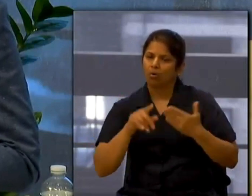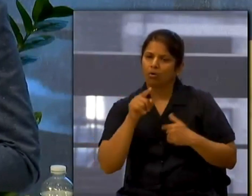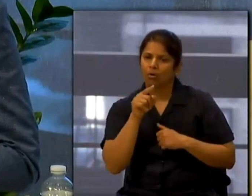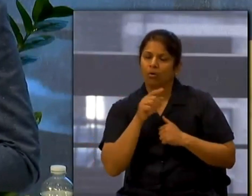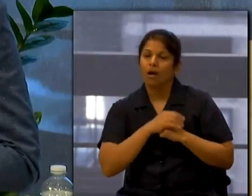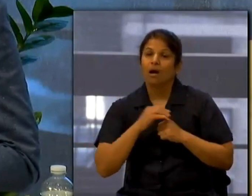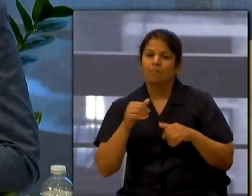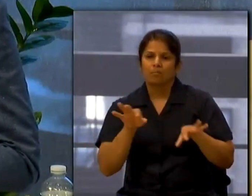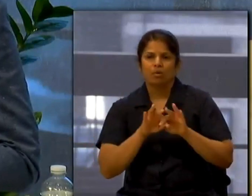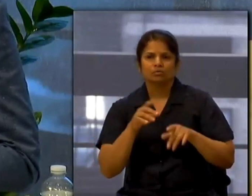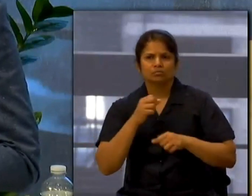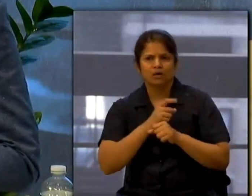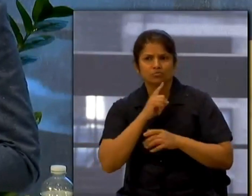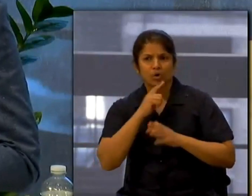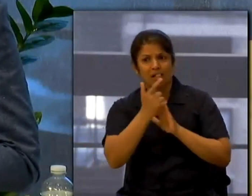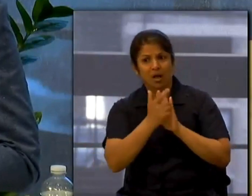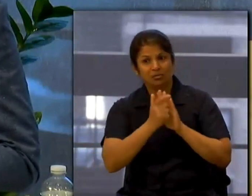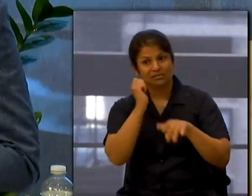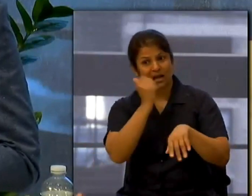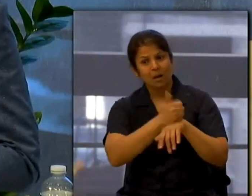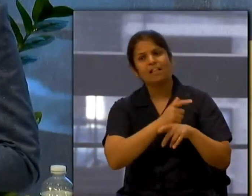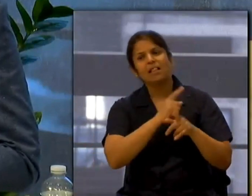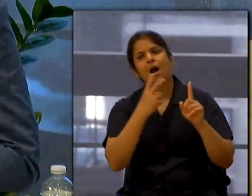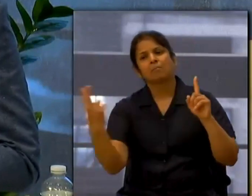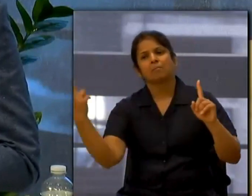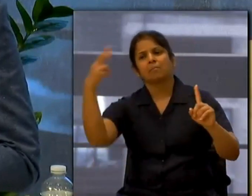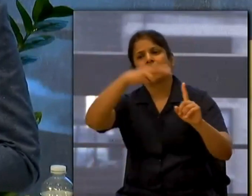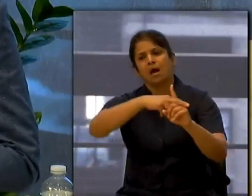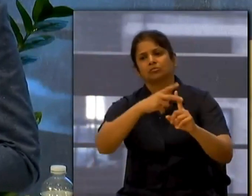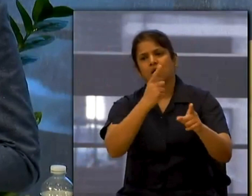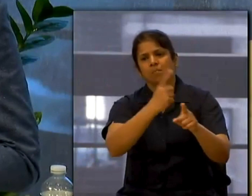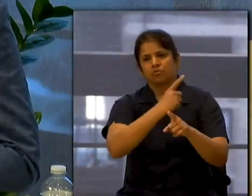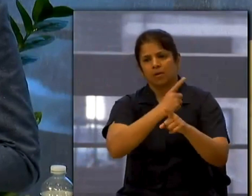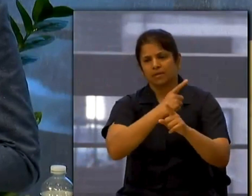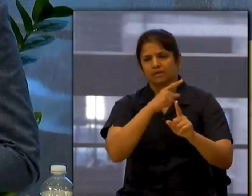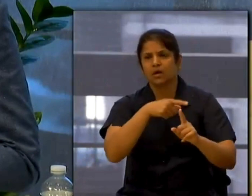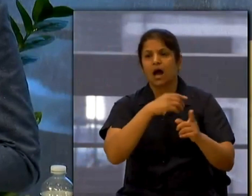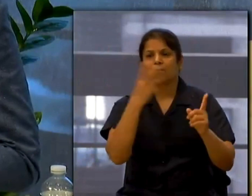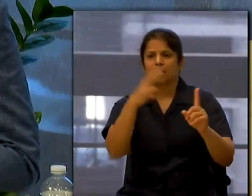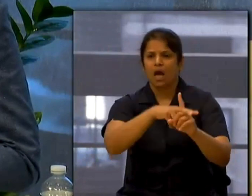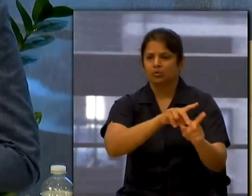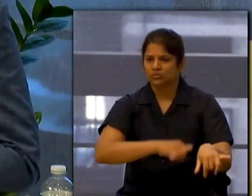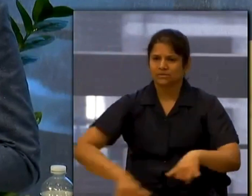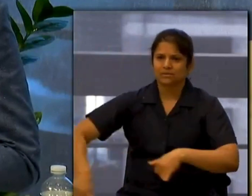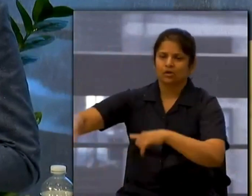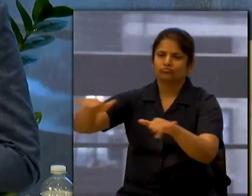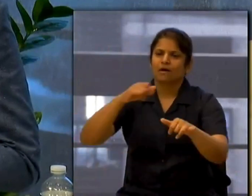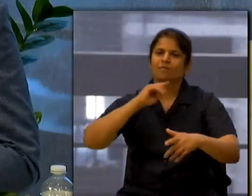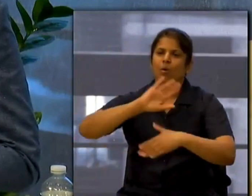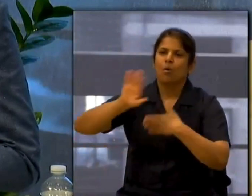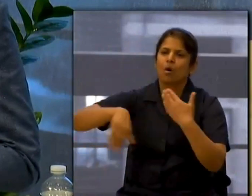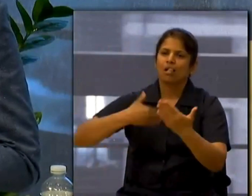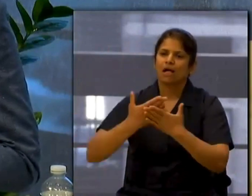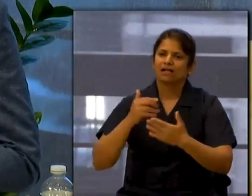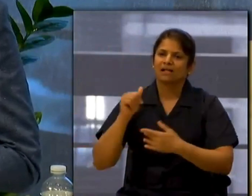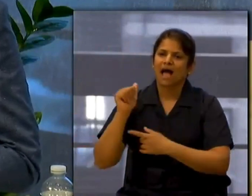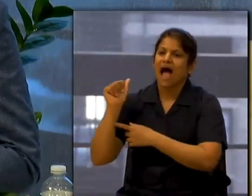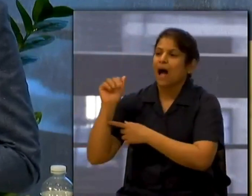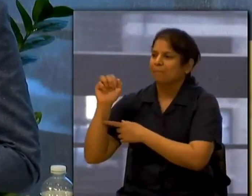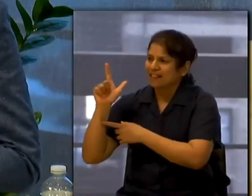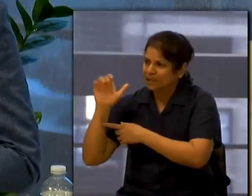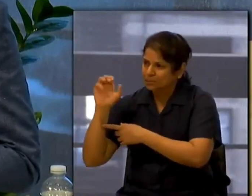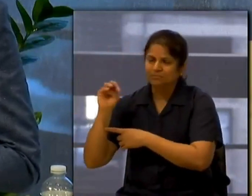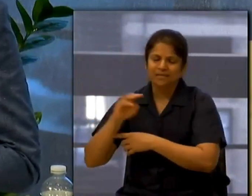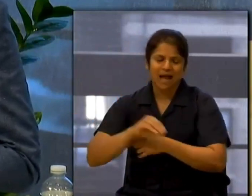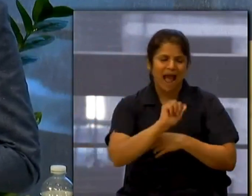consistently across ageist and ableist perspectives. And so I just wanted to end on a